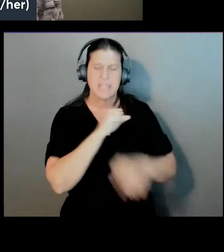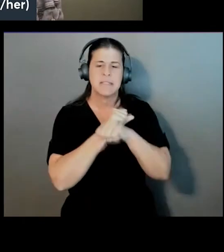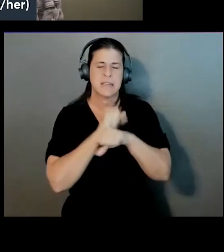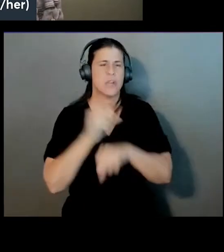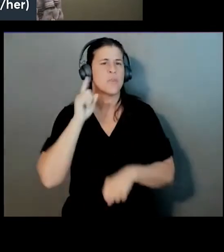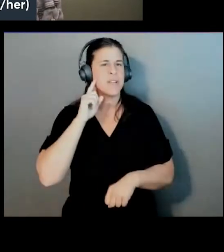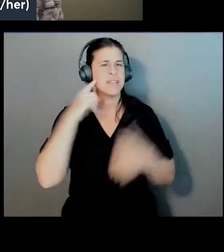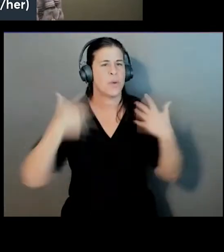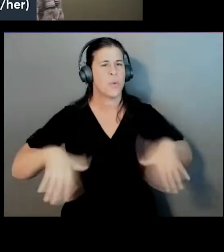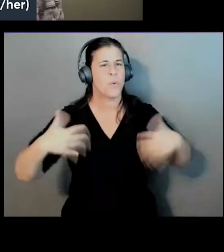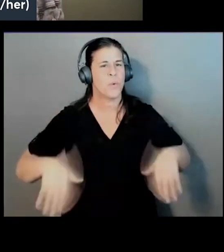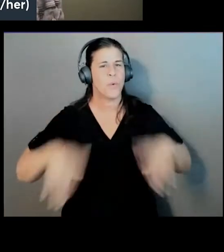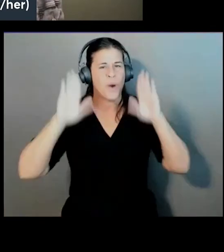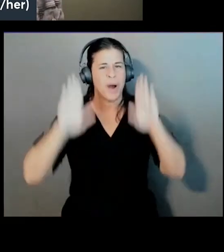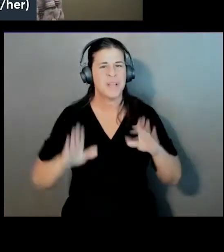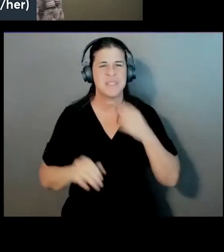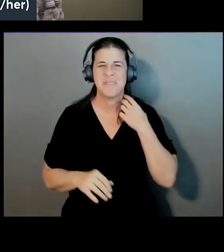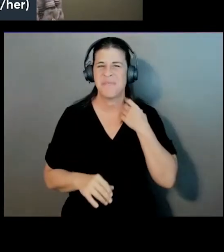awesome.